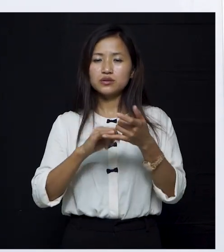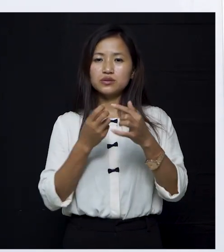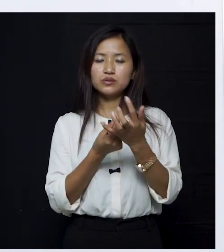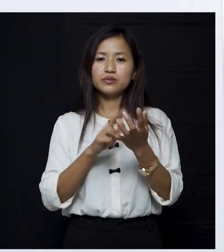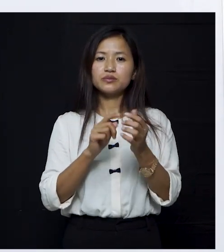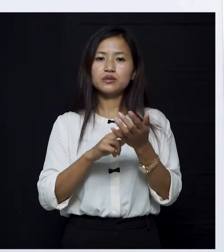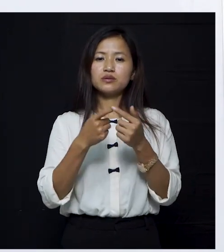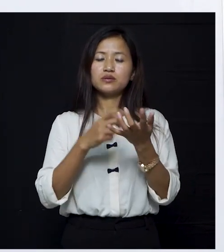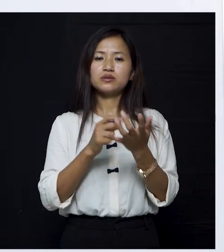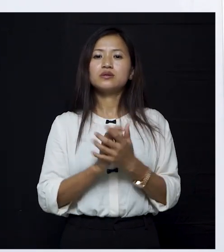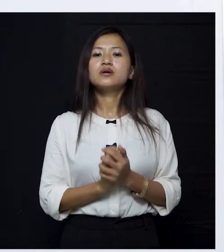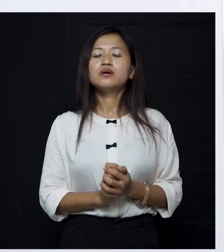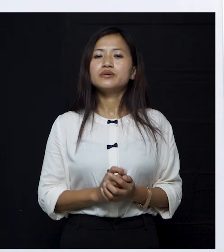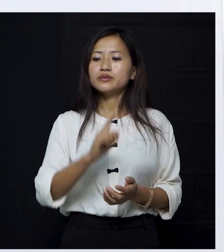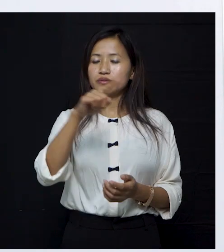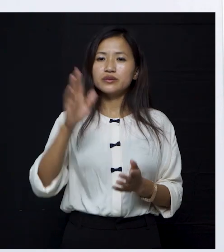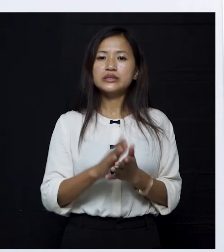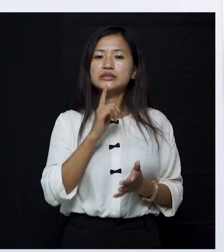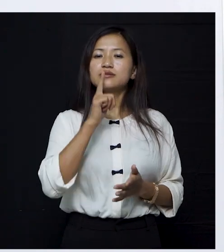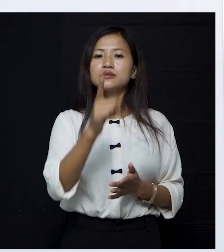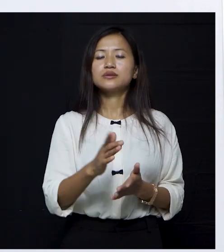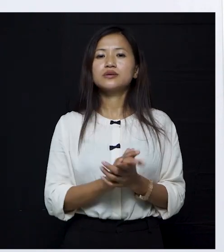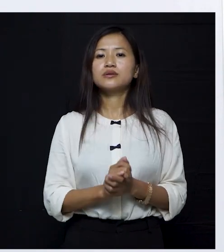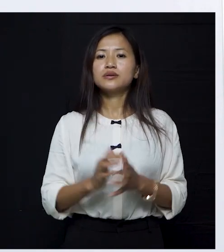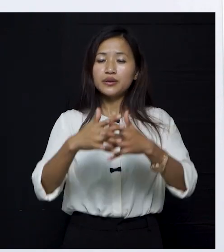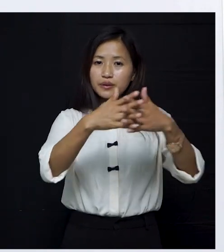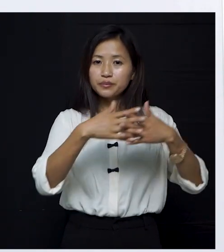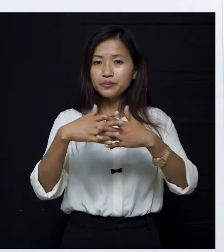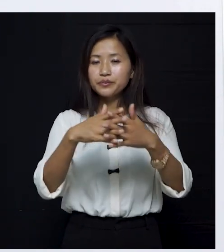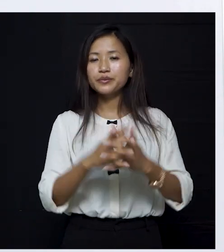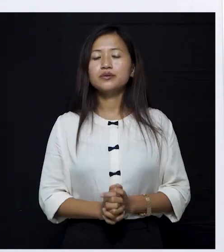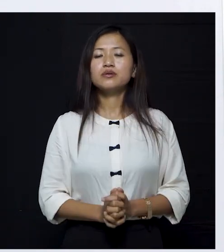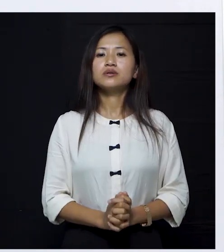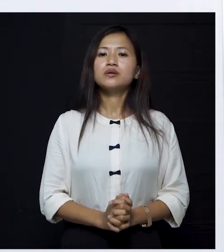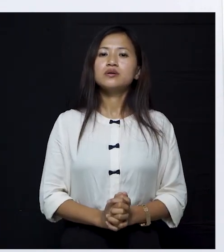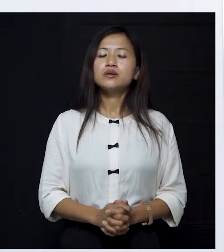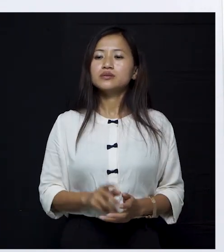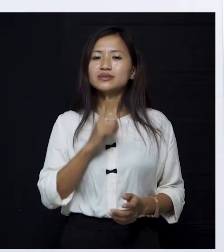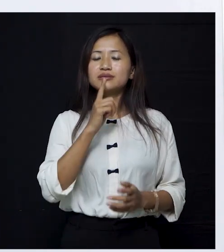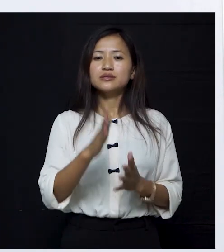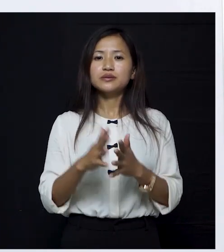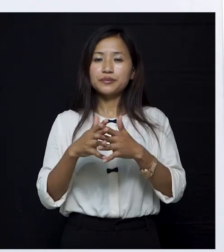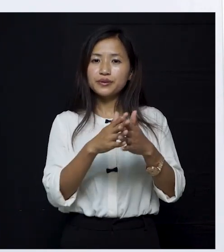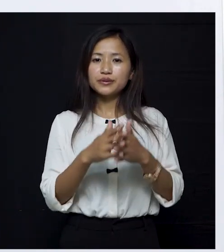first consumer rights, this was introduced by the American, okay? It was introduced in America